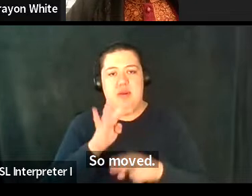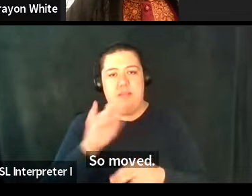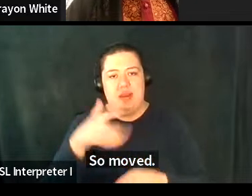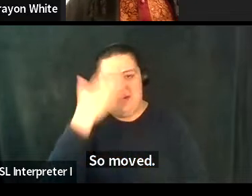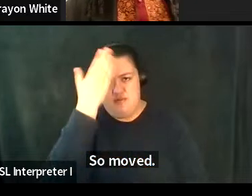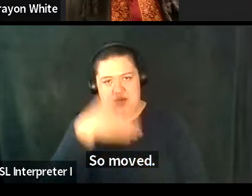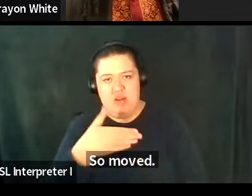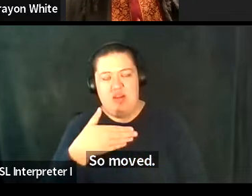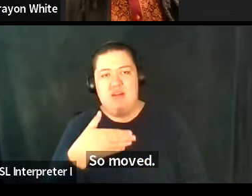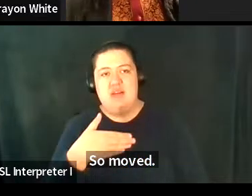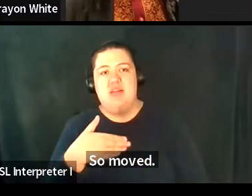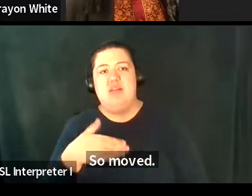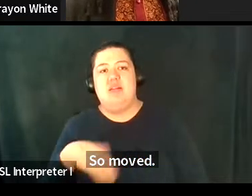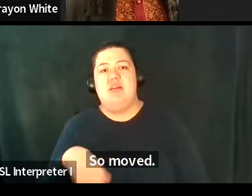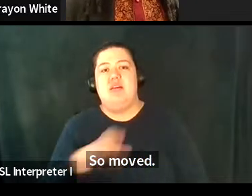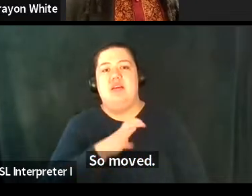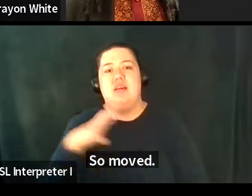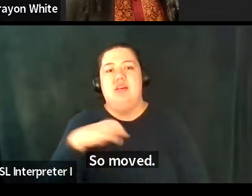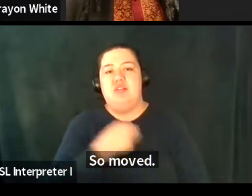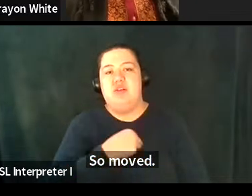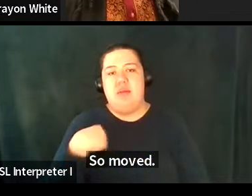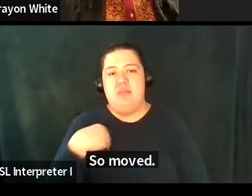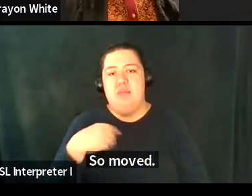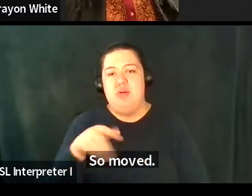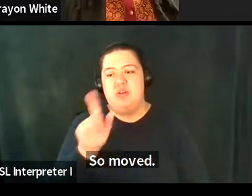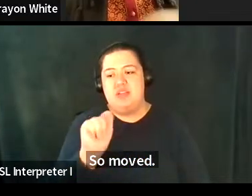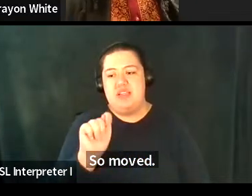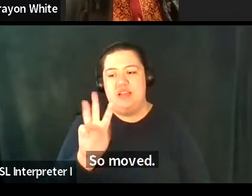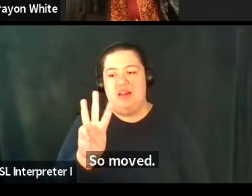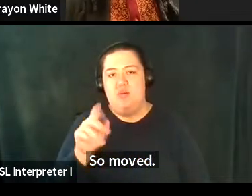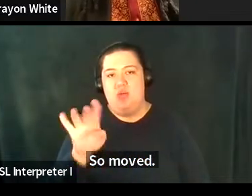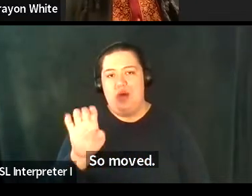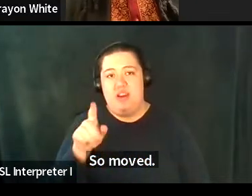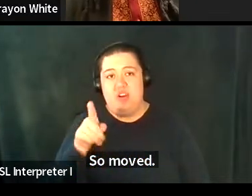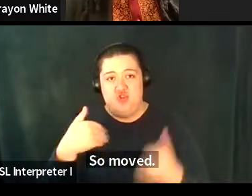of us. Councilmember Trayon White, did you have an amendment?